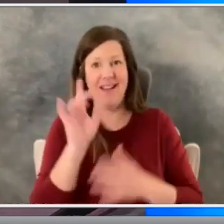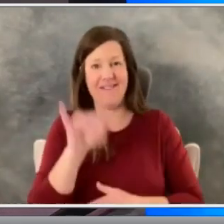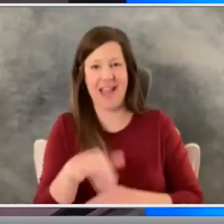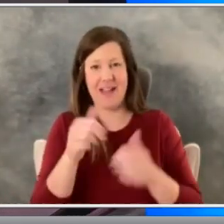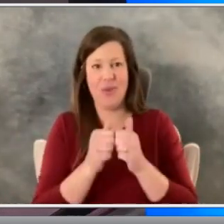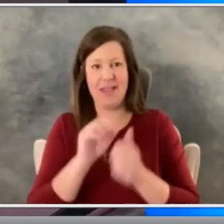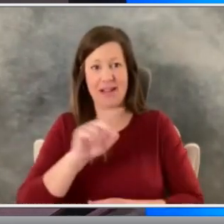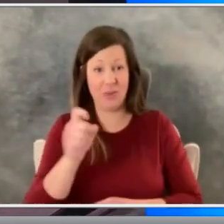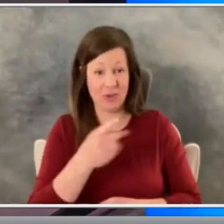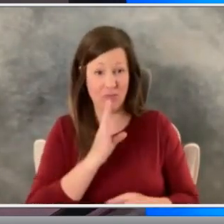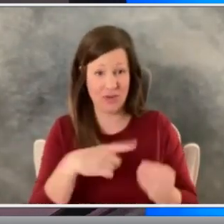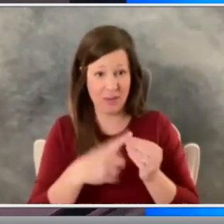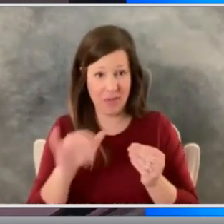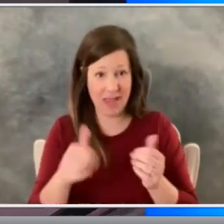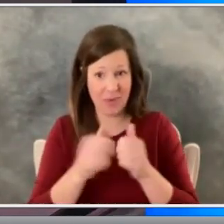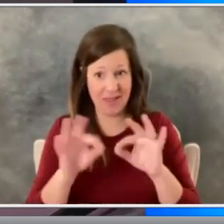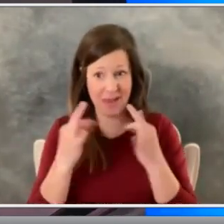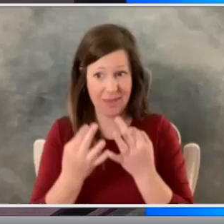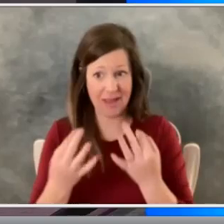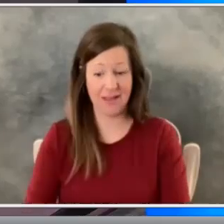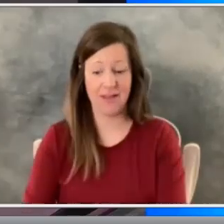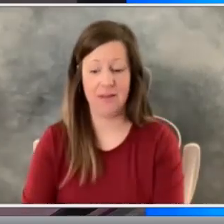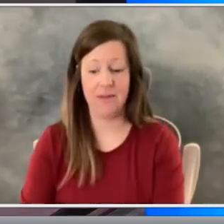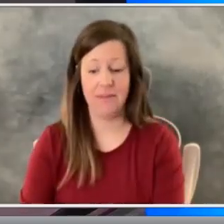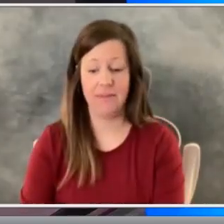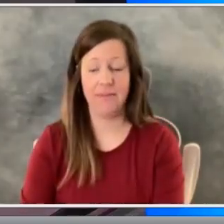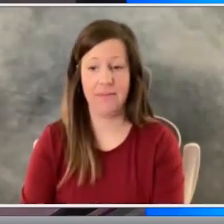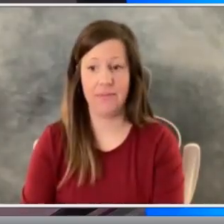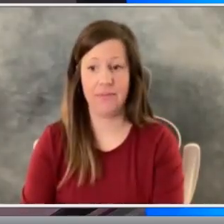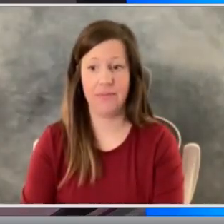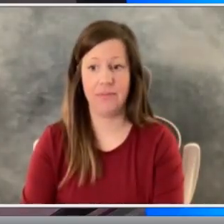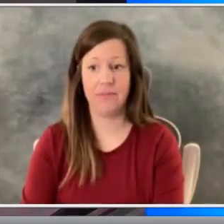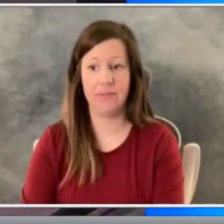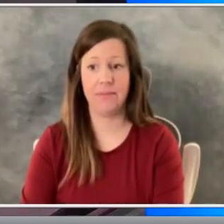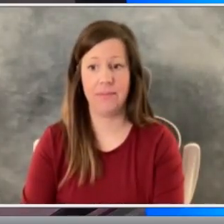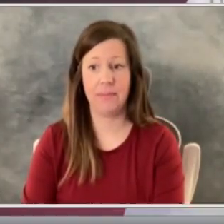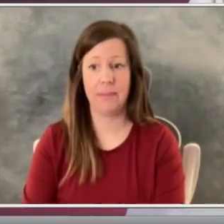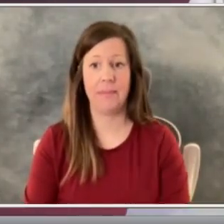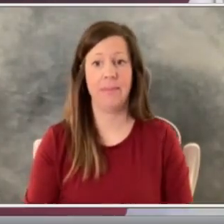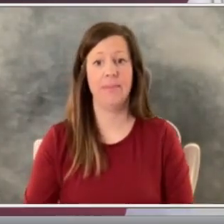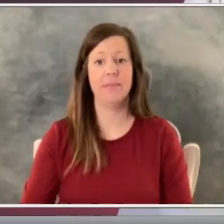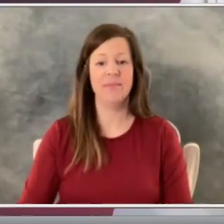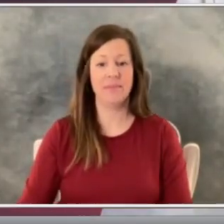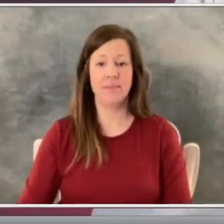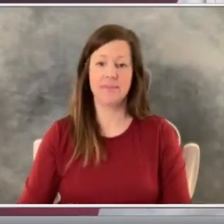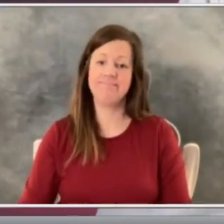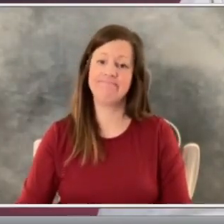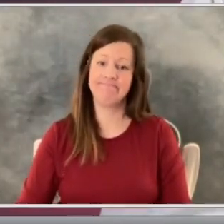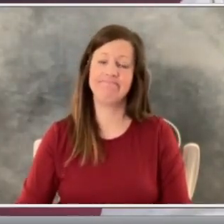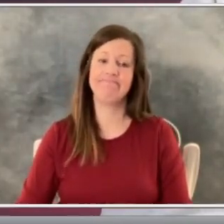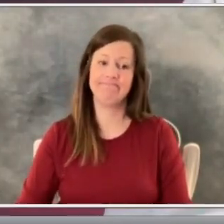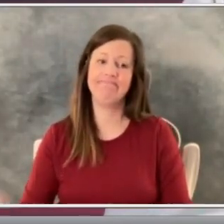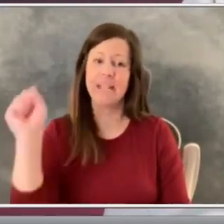stage with loved ones? Yeah, I mean, yes. But it's not a huge focus until,